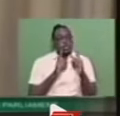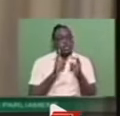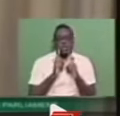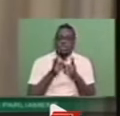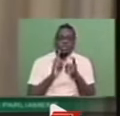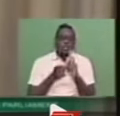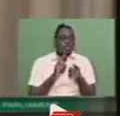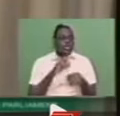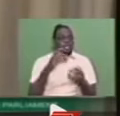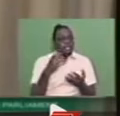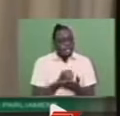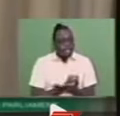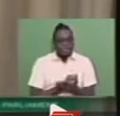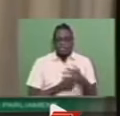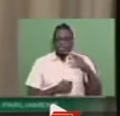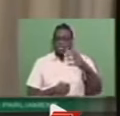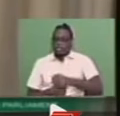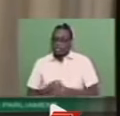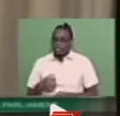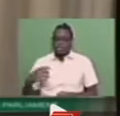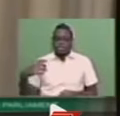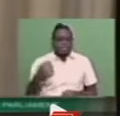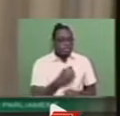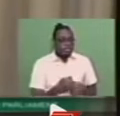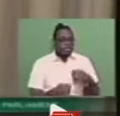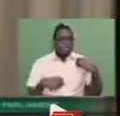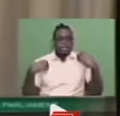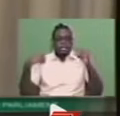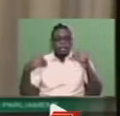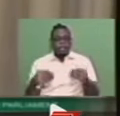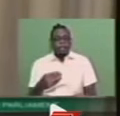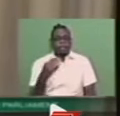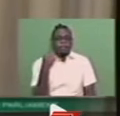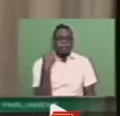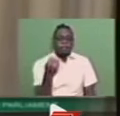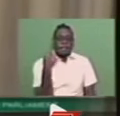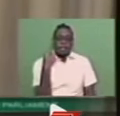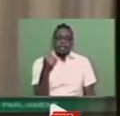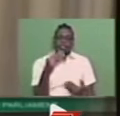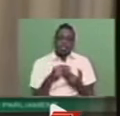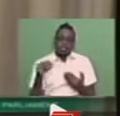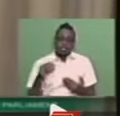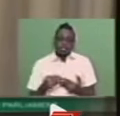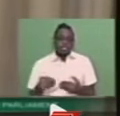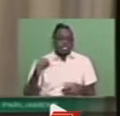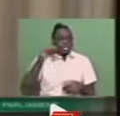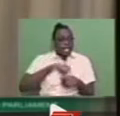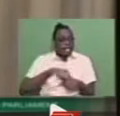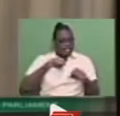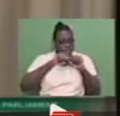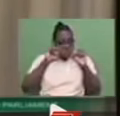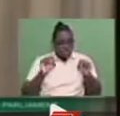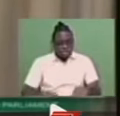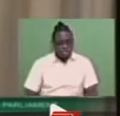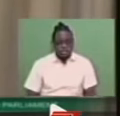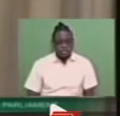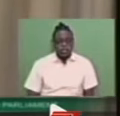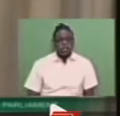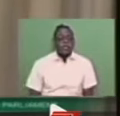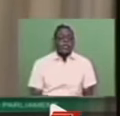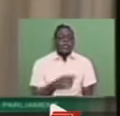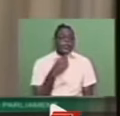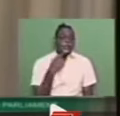and deregulation of the retail fuel prices means that it opens up the definite possibility of cartel retail business in